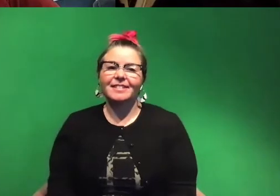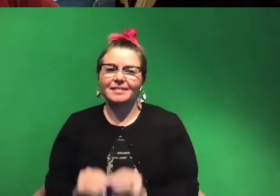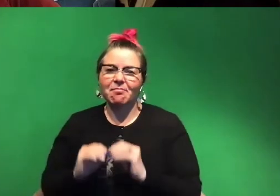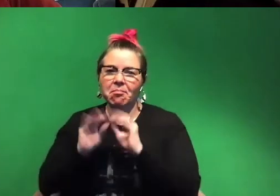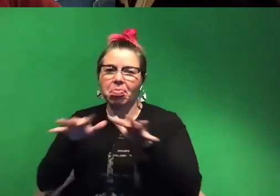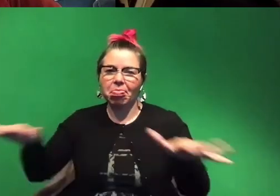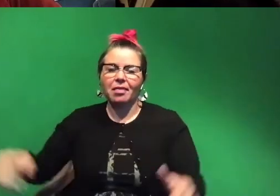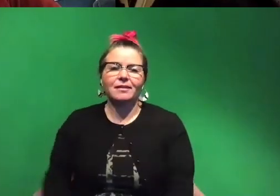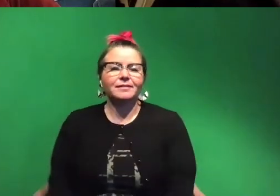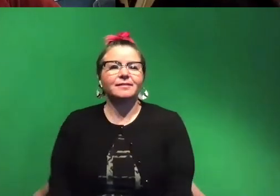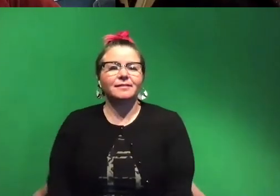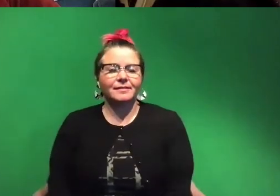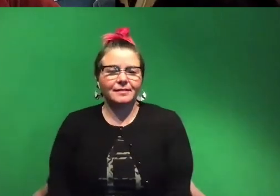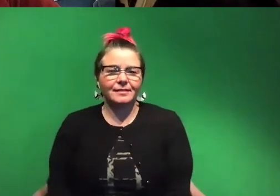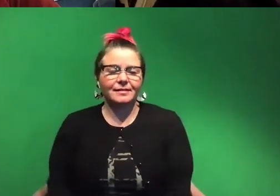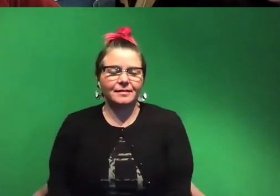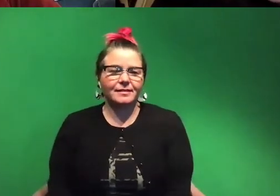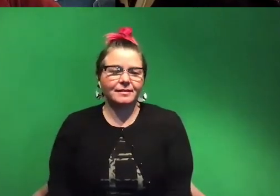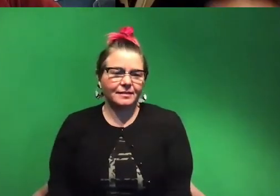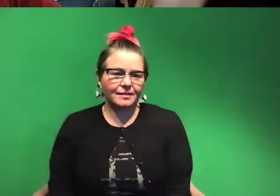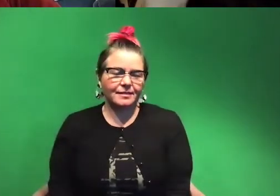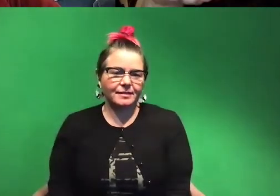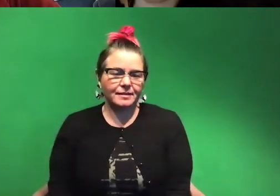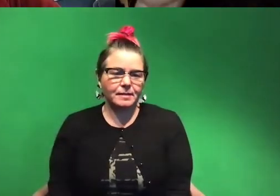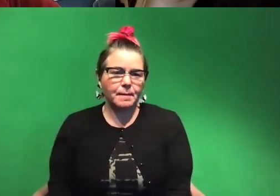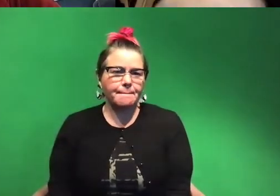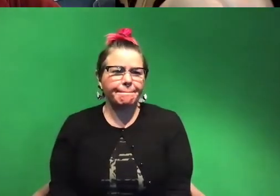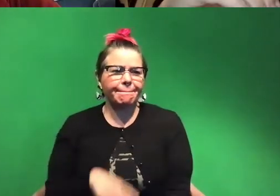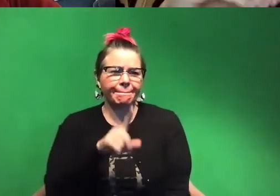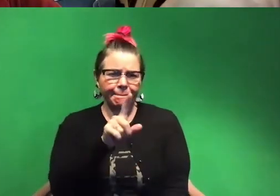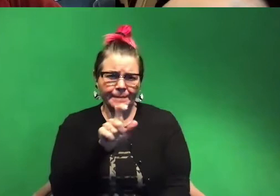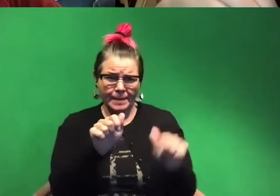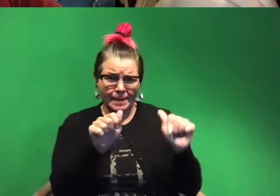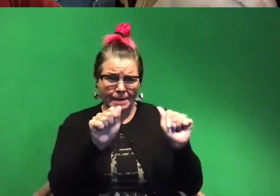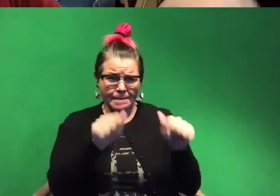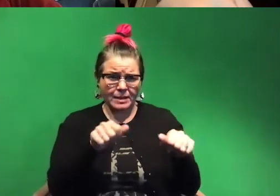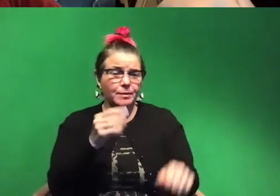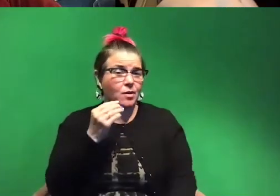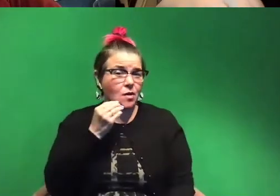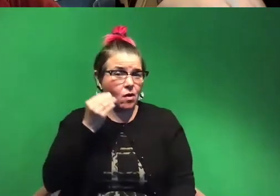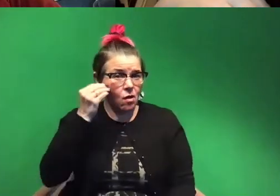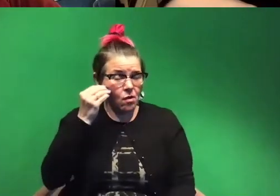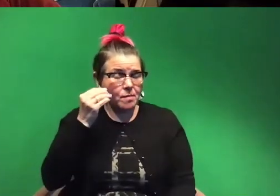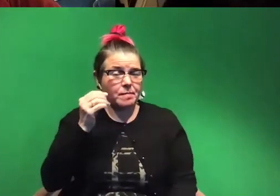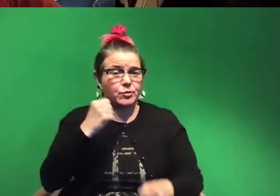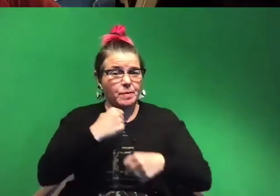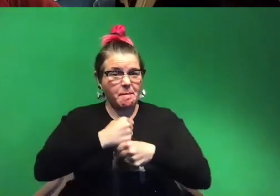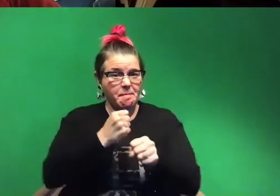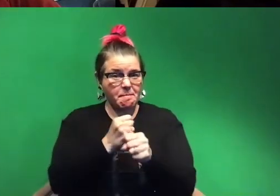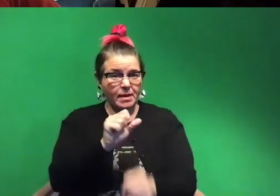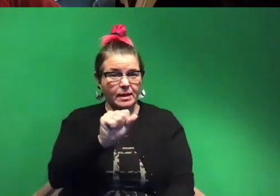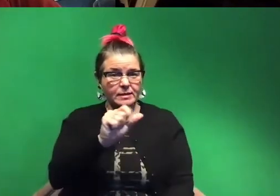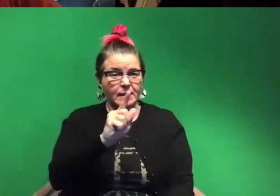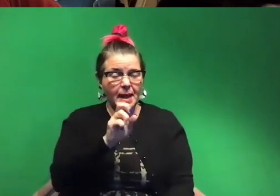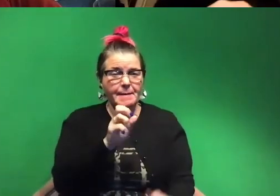but yeah. Okay, so is it possible for us at home to make slime that